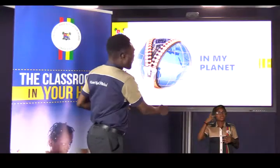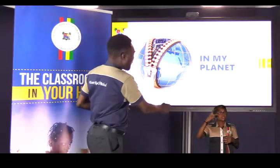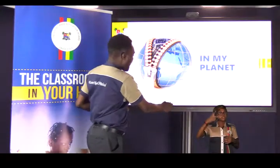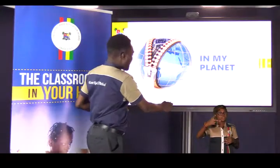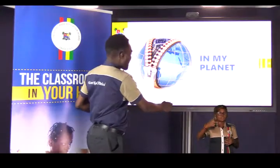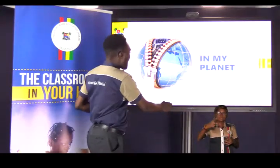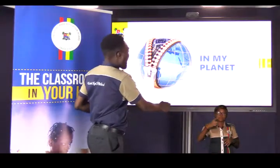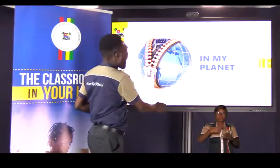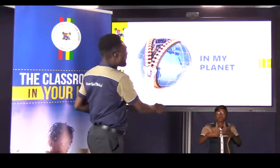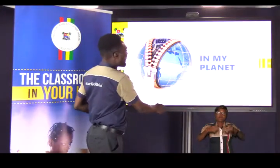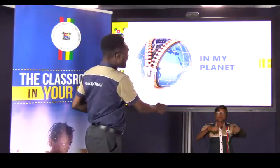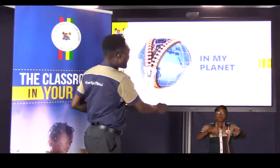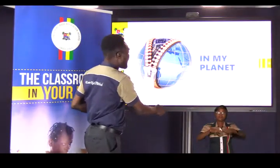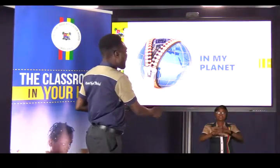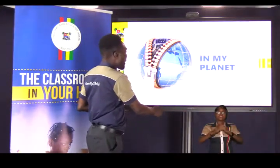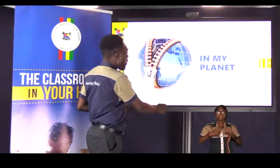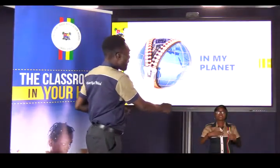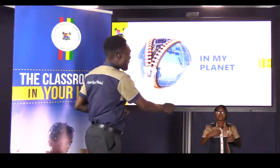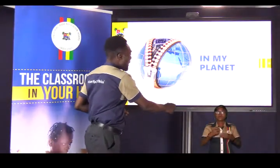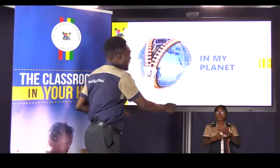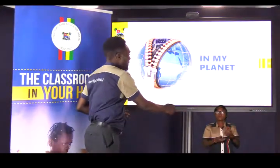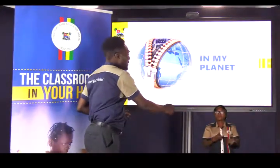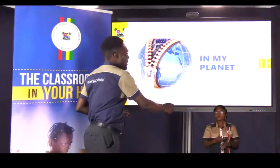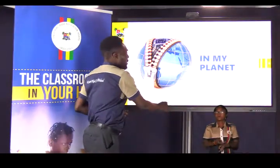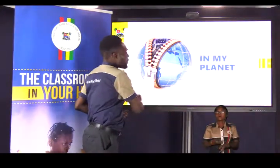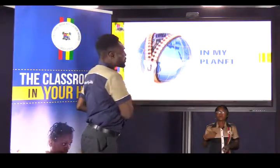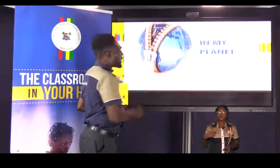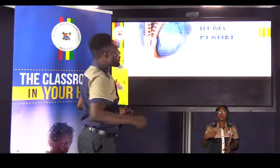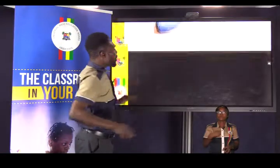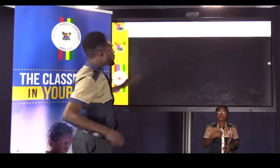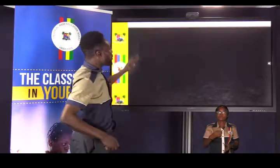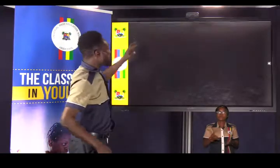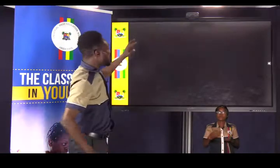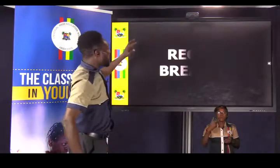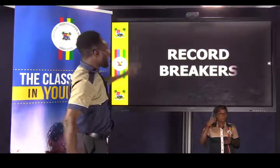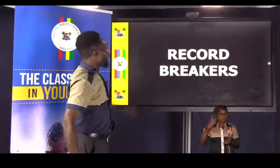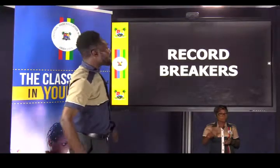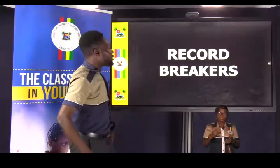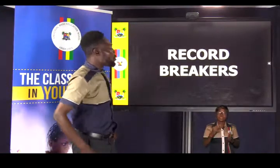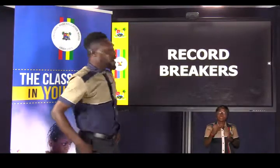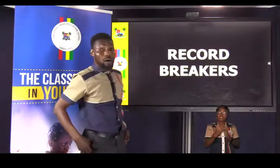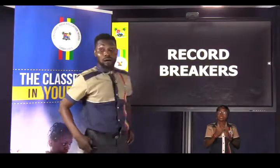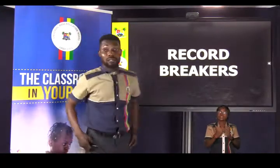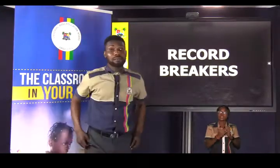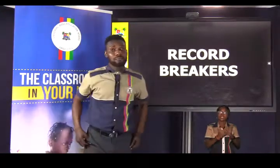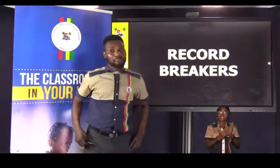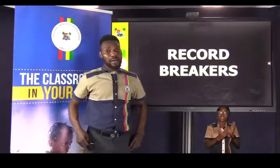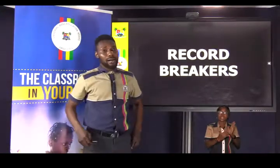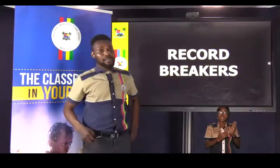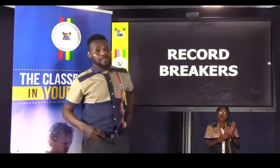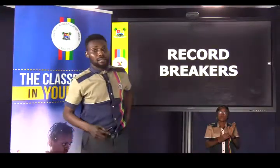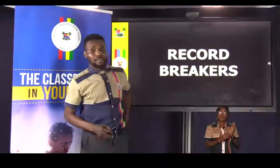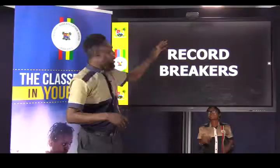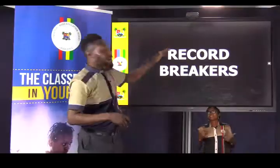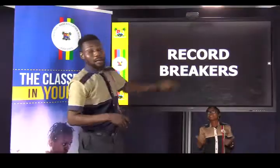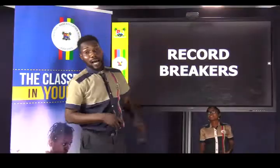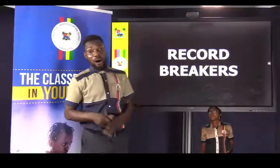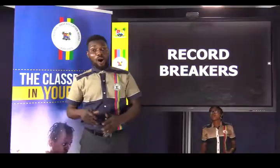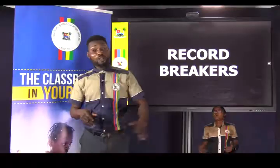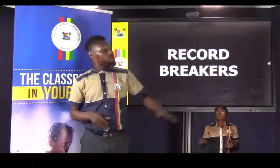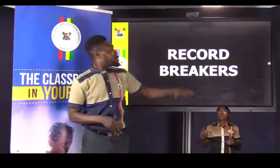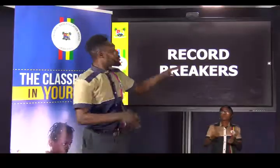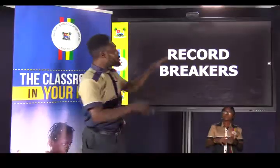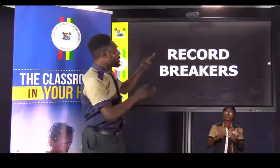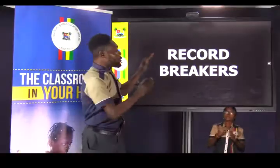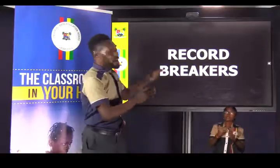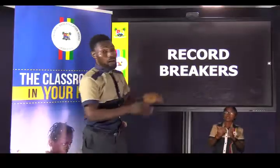the great things that are happening in our own planet. Today we want to look at the record breakers. Now